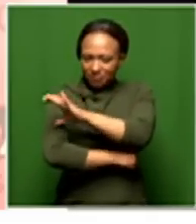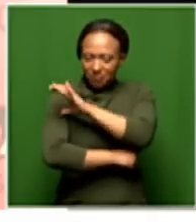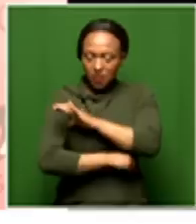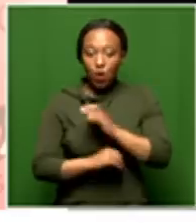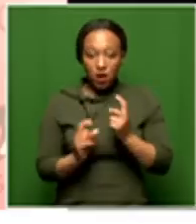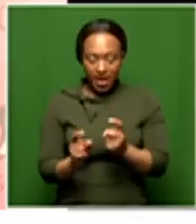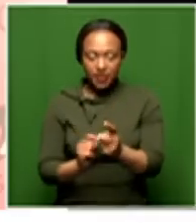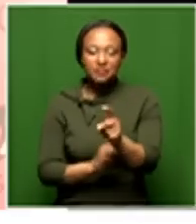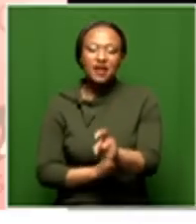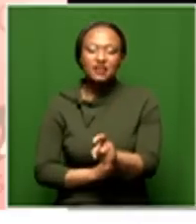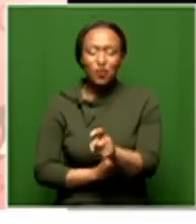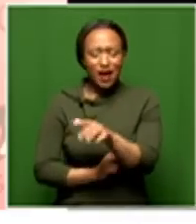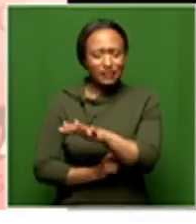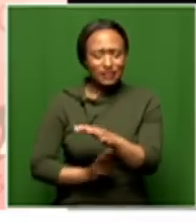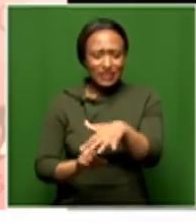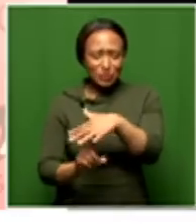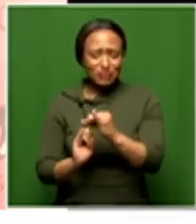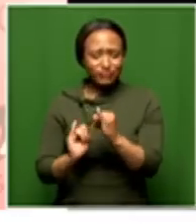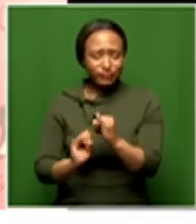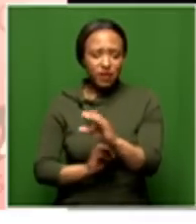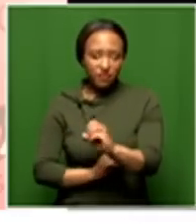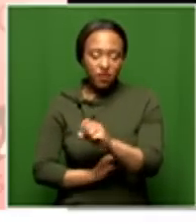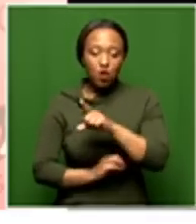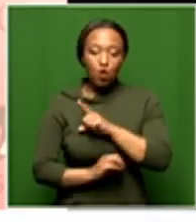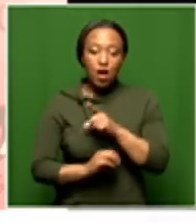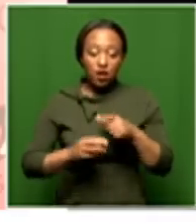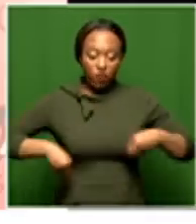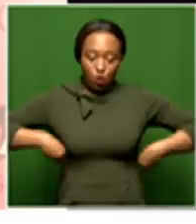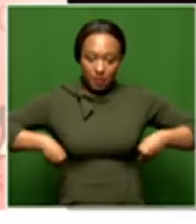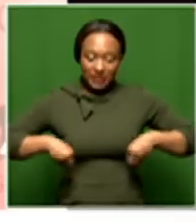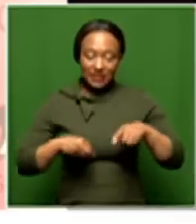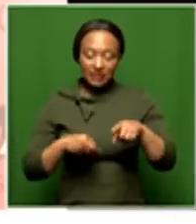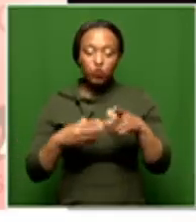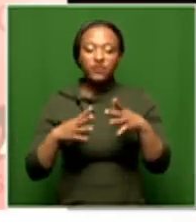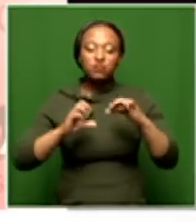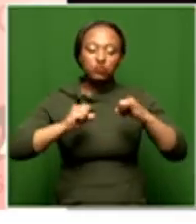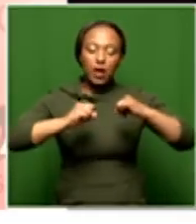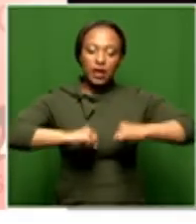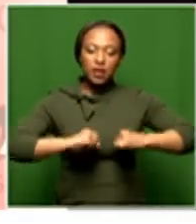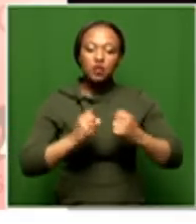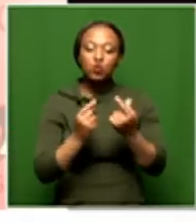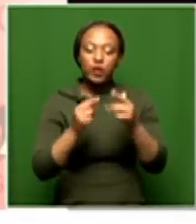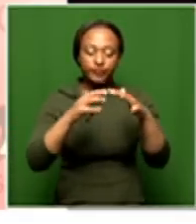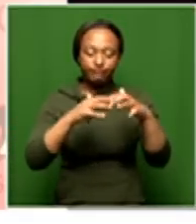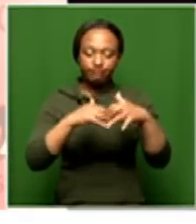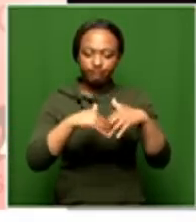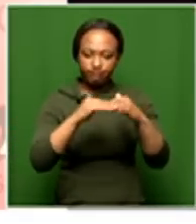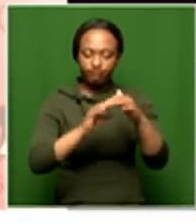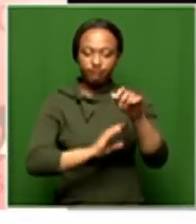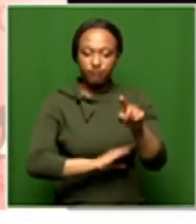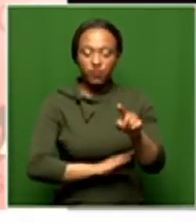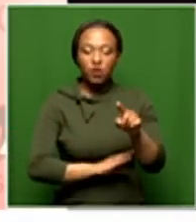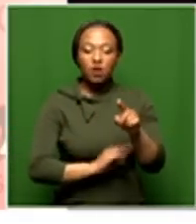urgent. So this way, in the field of corruption, for instance, we have agreed to establish what we call